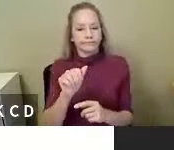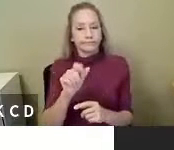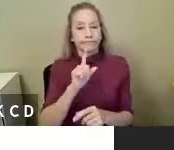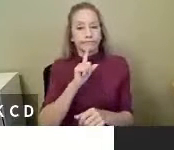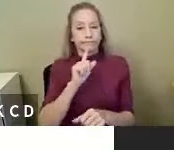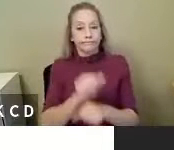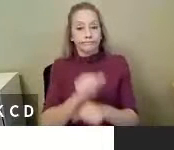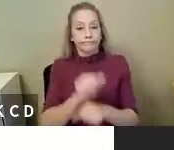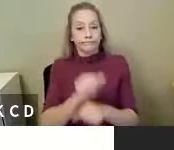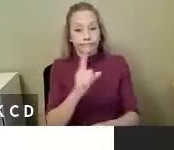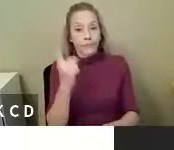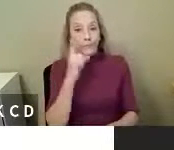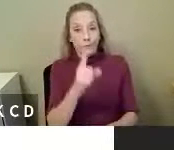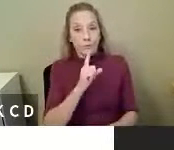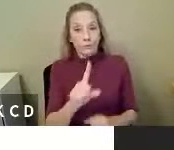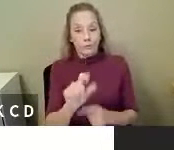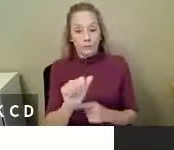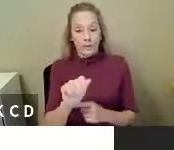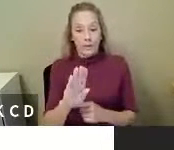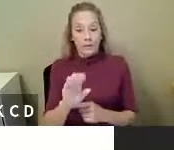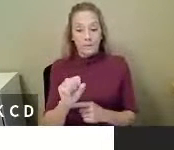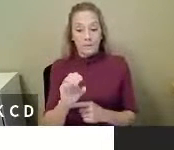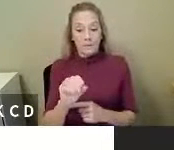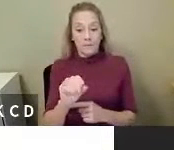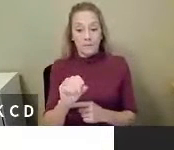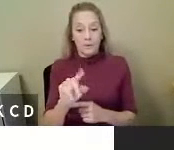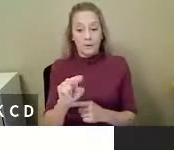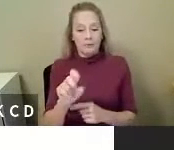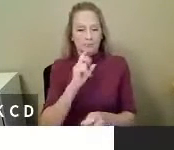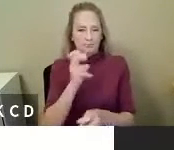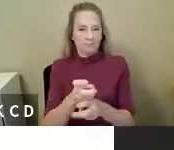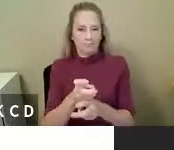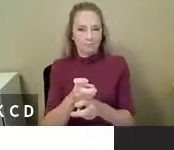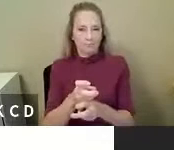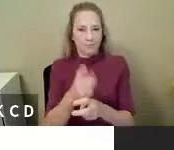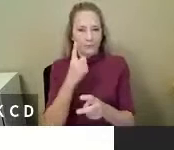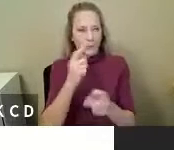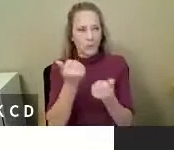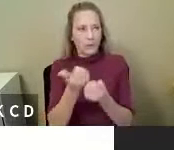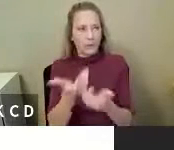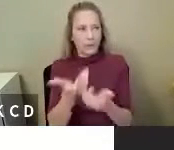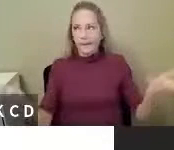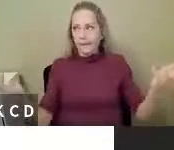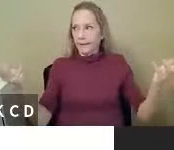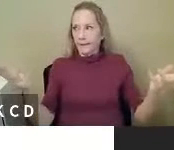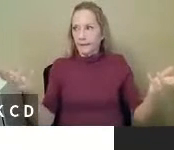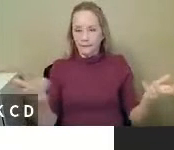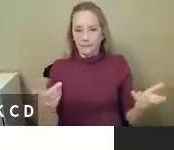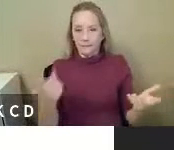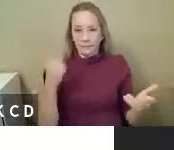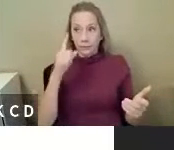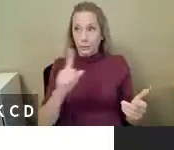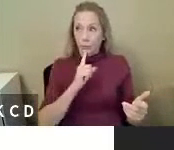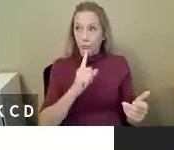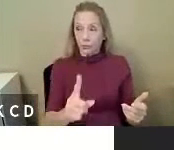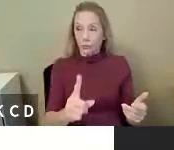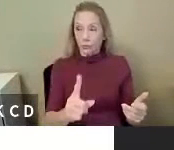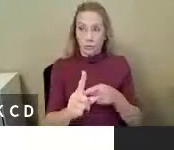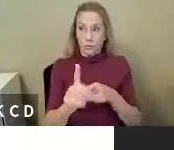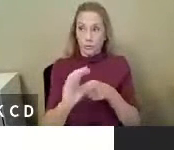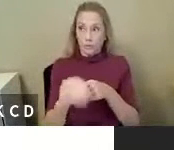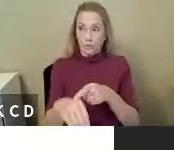it's very difficult to set absolutes with anything. And so I guess the question is, and that's my